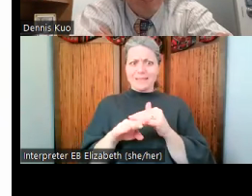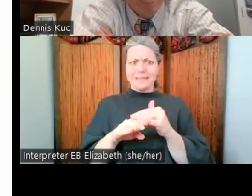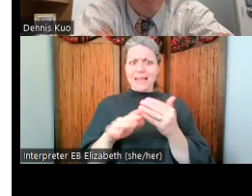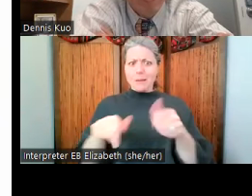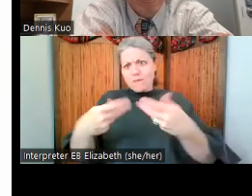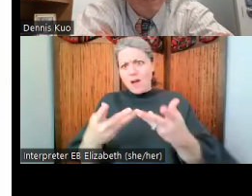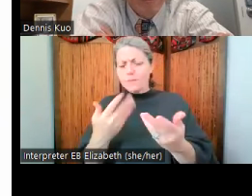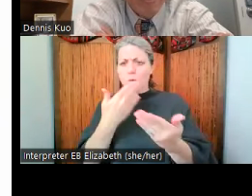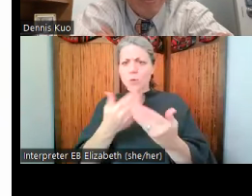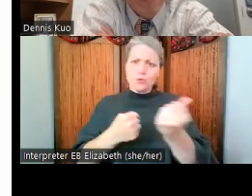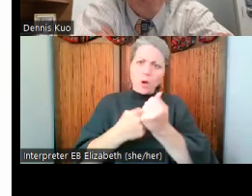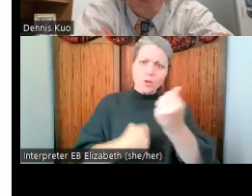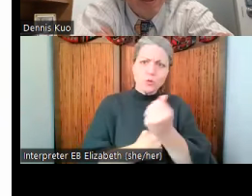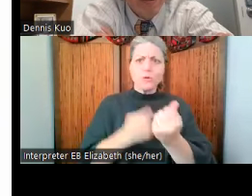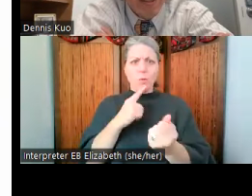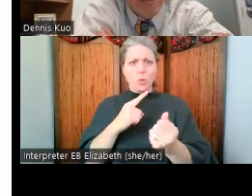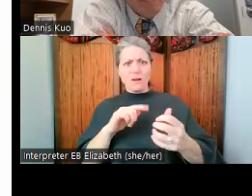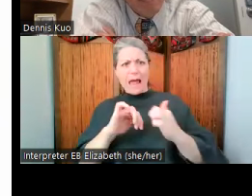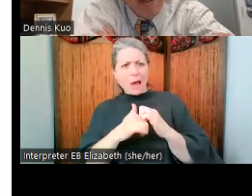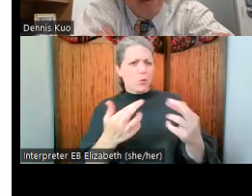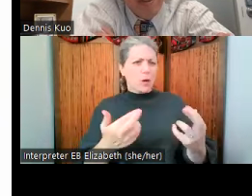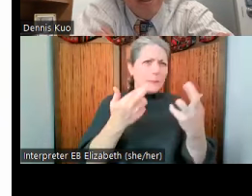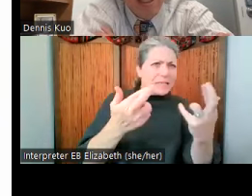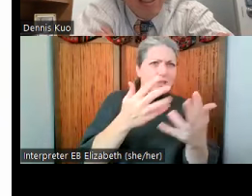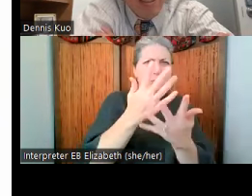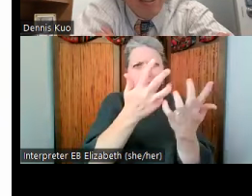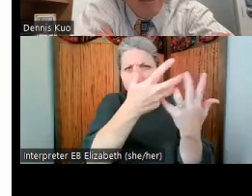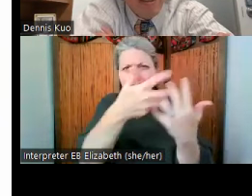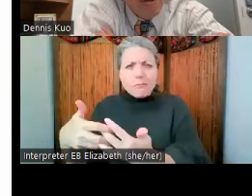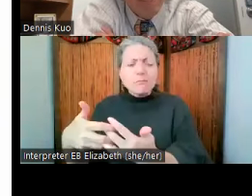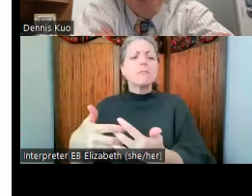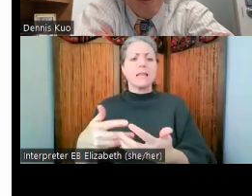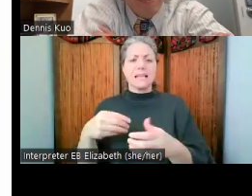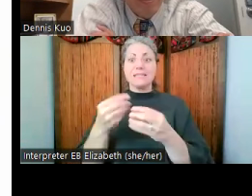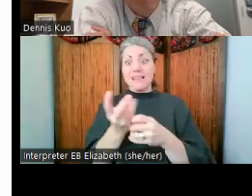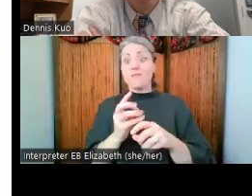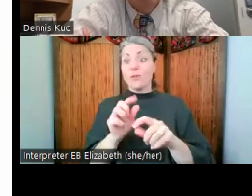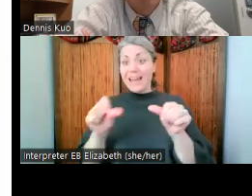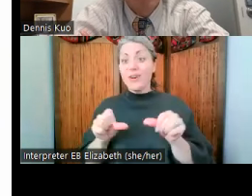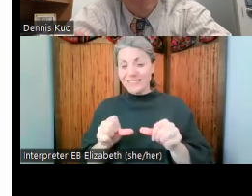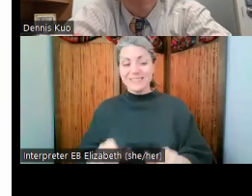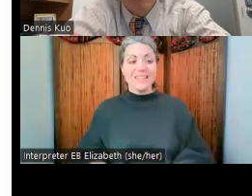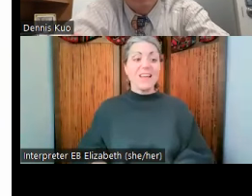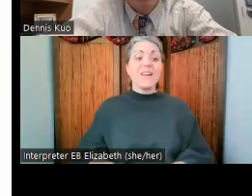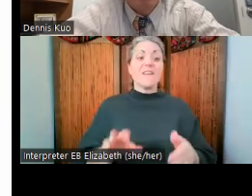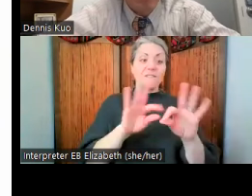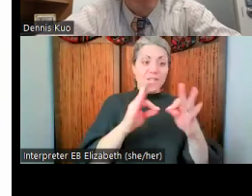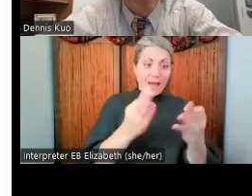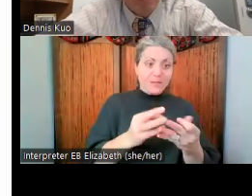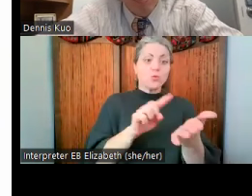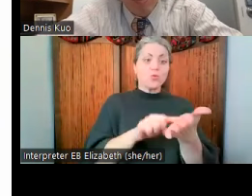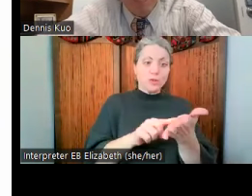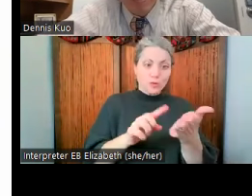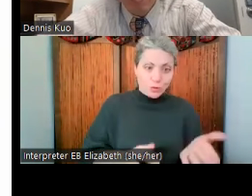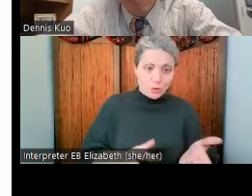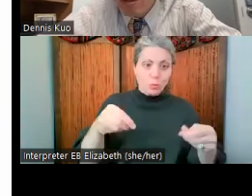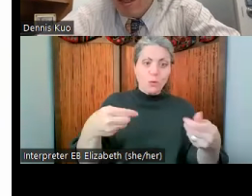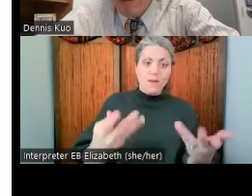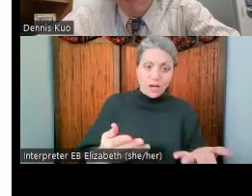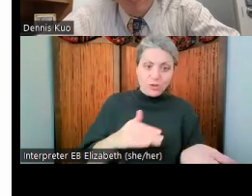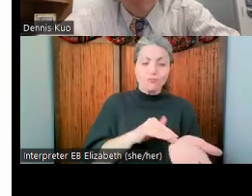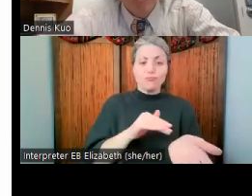provides principles and recommendations for the field in several areas, including for families, researchers, providers, policymakers, and programs at the